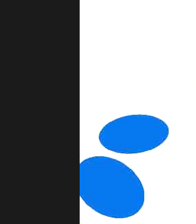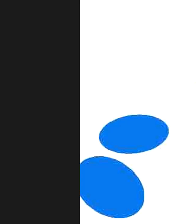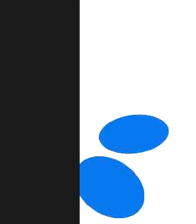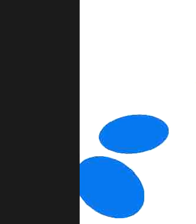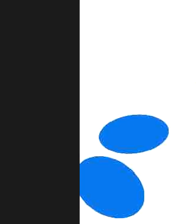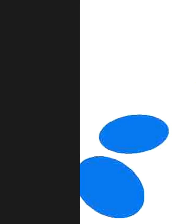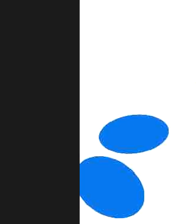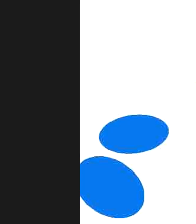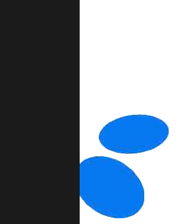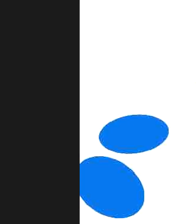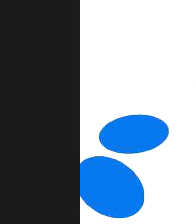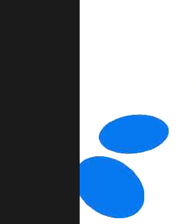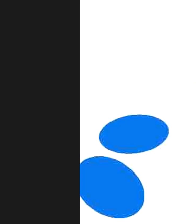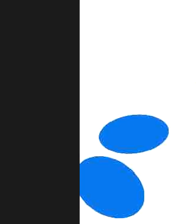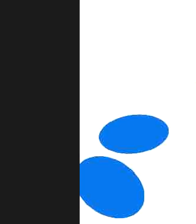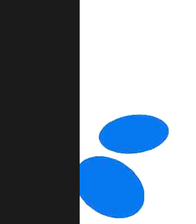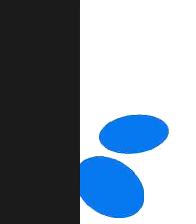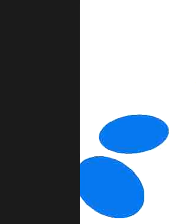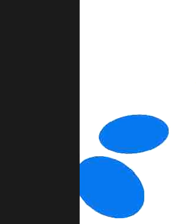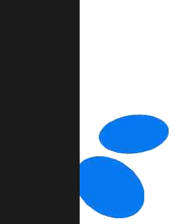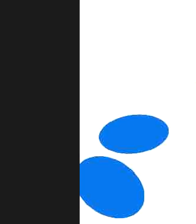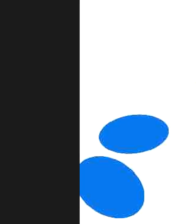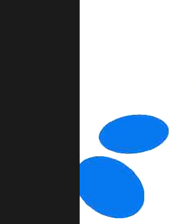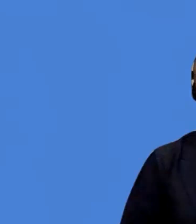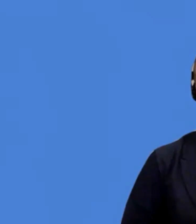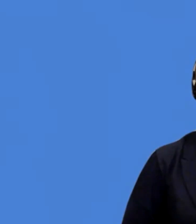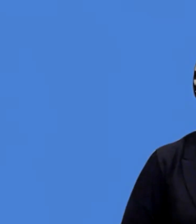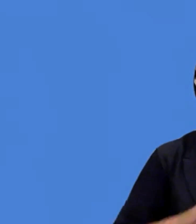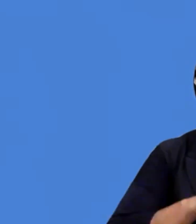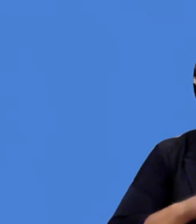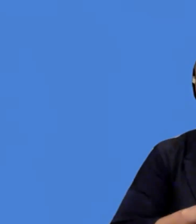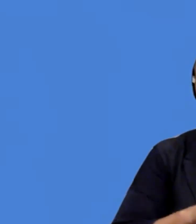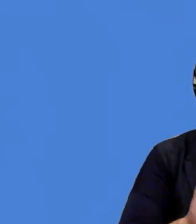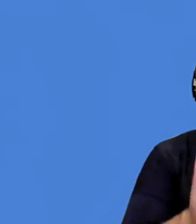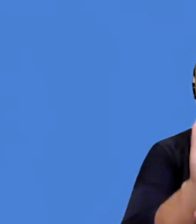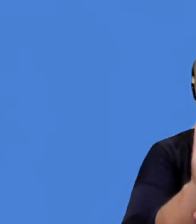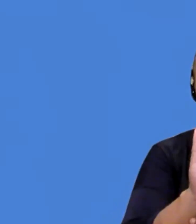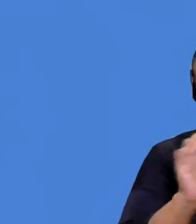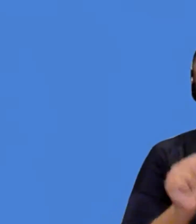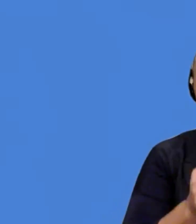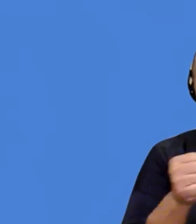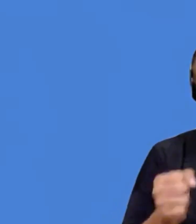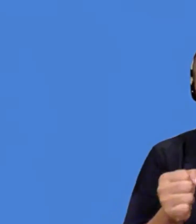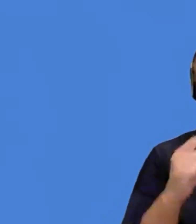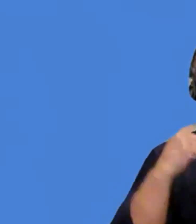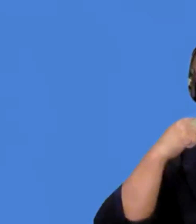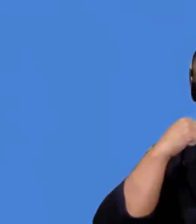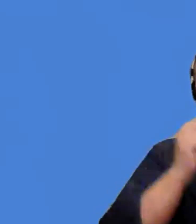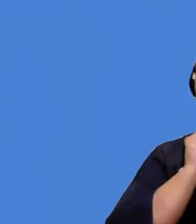interrupt. We need you to speak just a little slower. The service providers